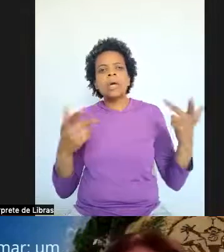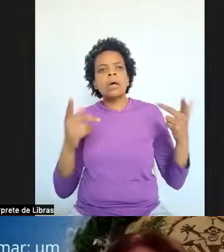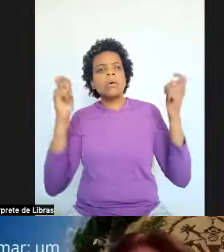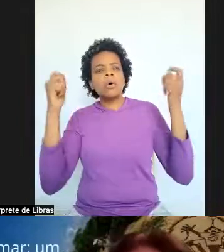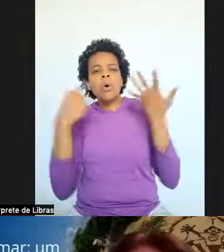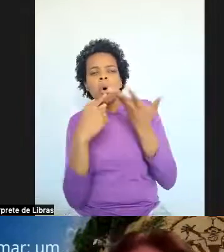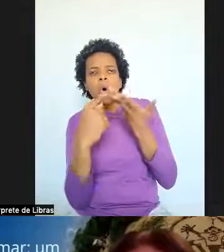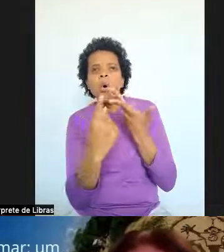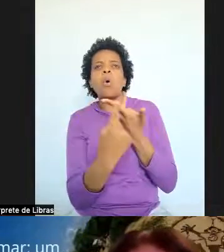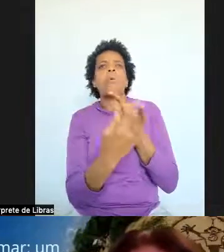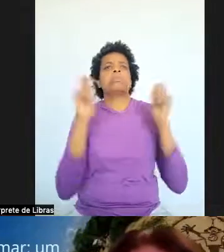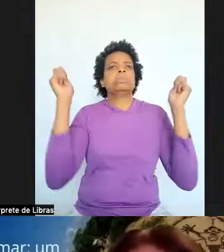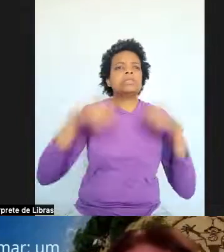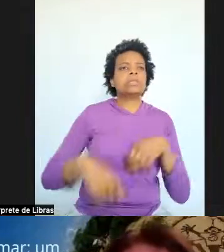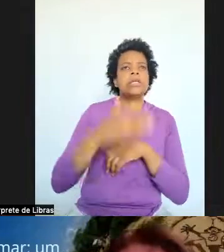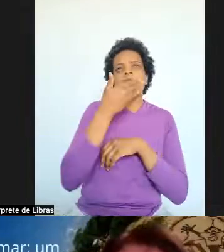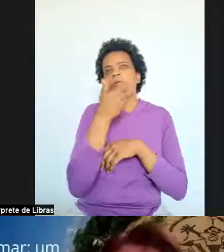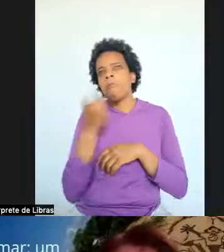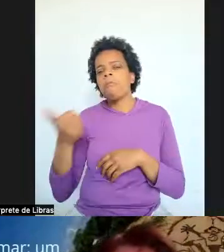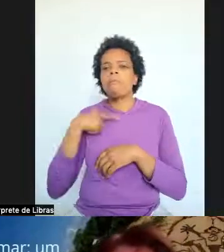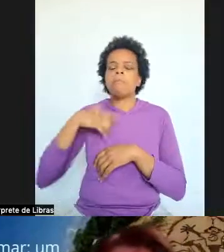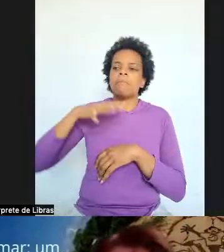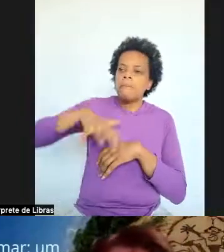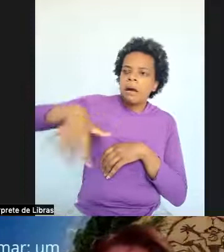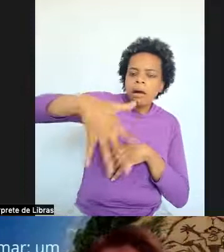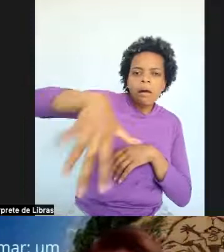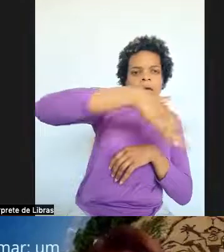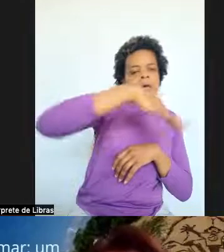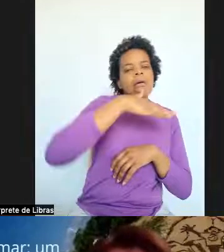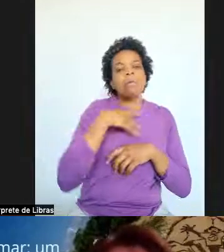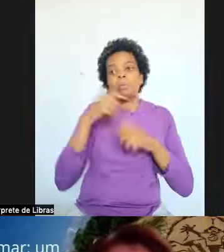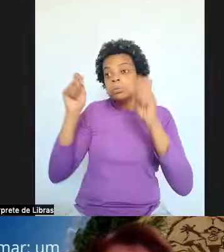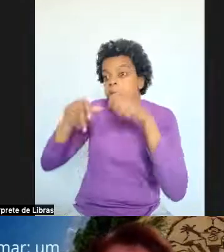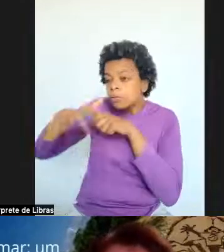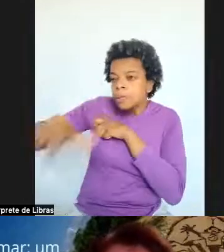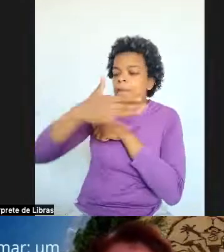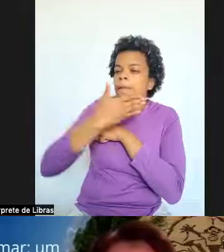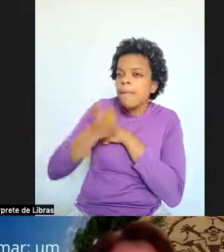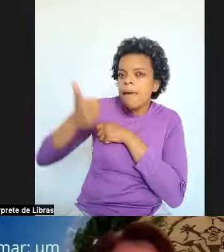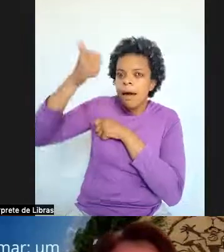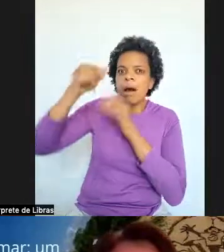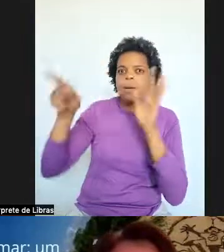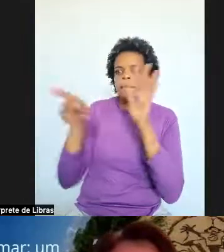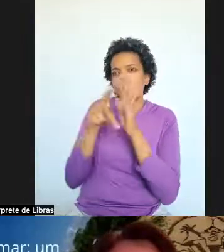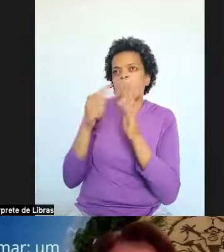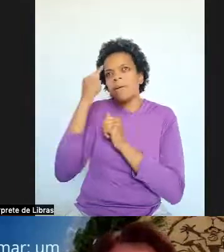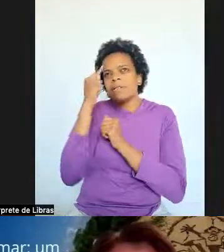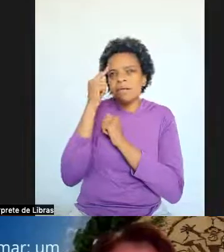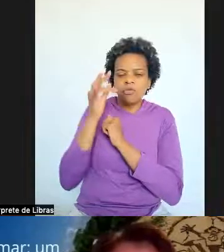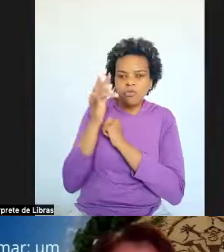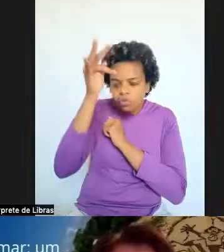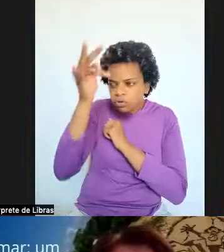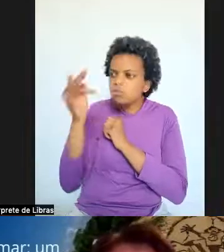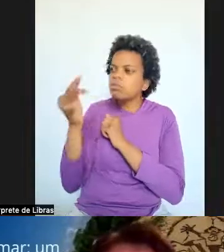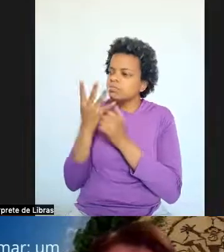so as to identify possible improvements as well, the environments where we can see a